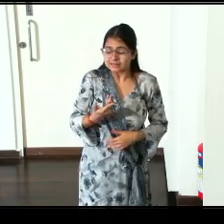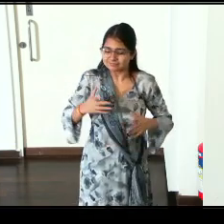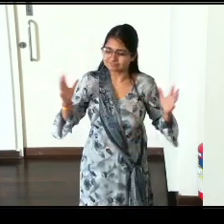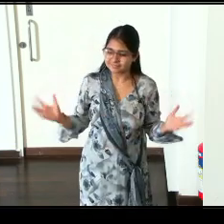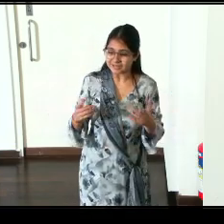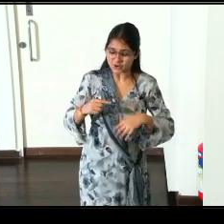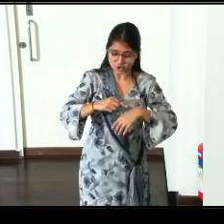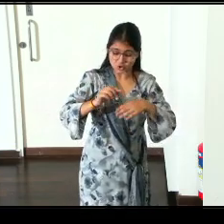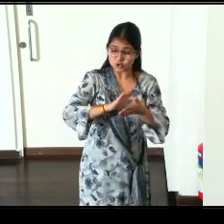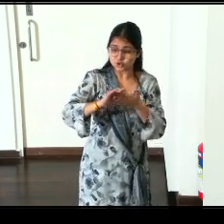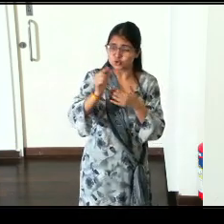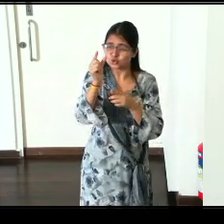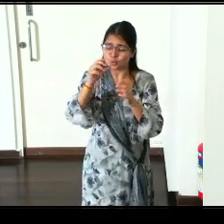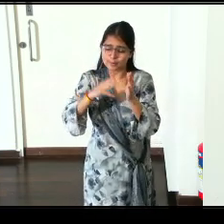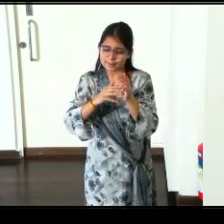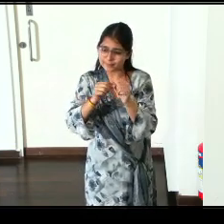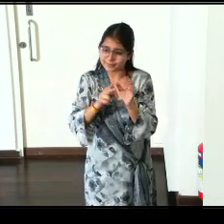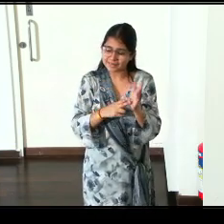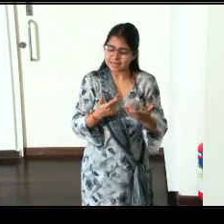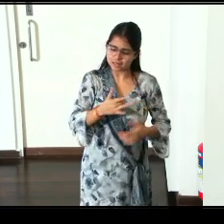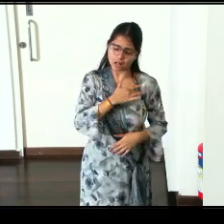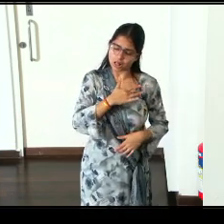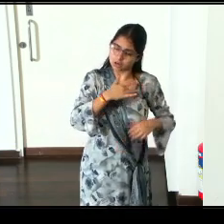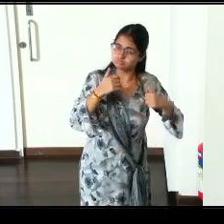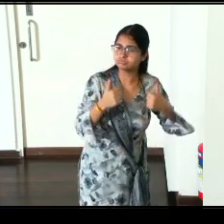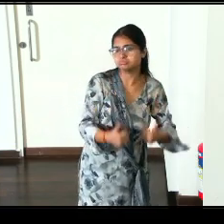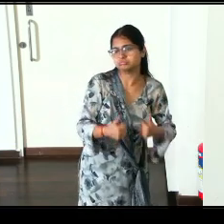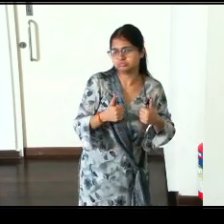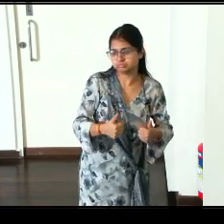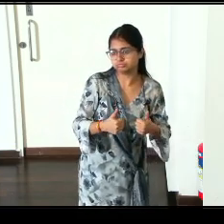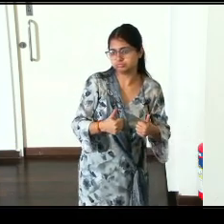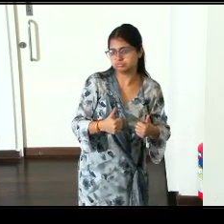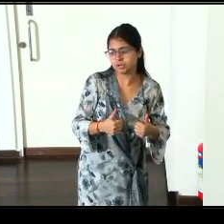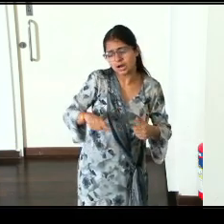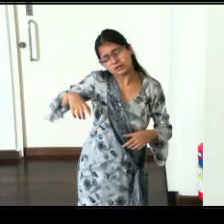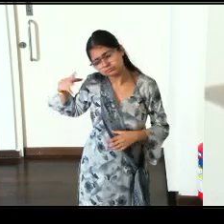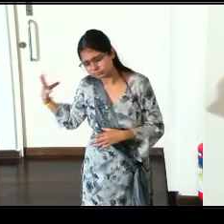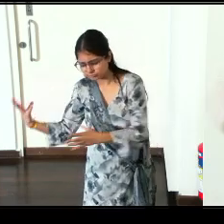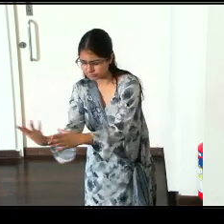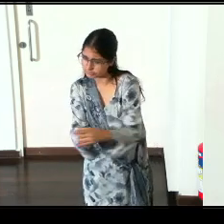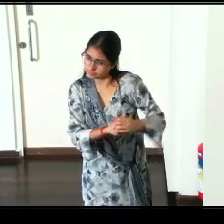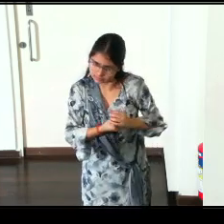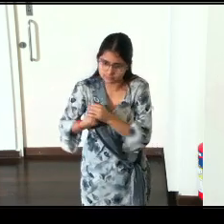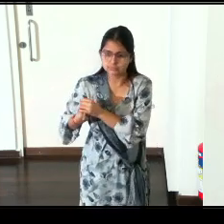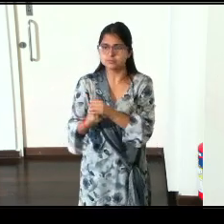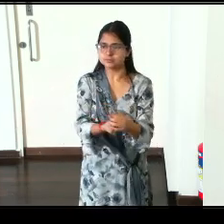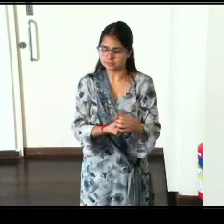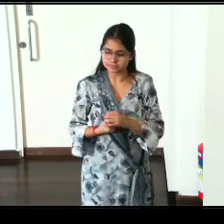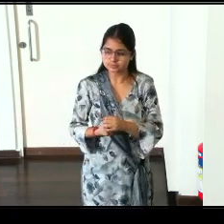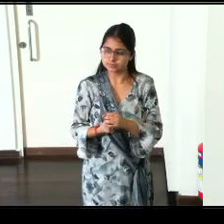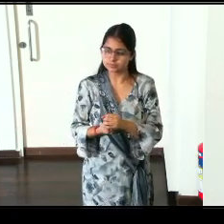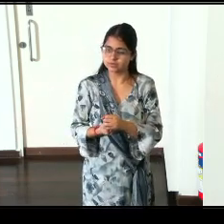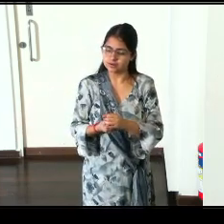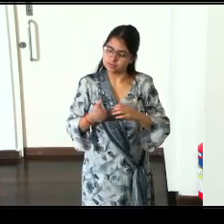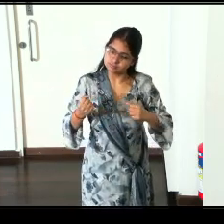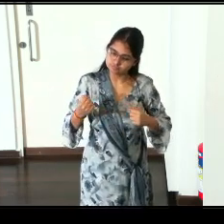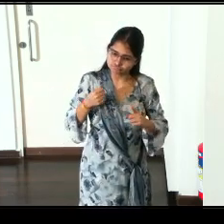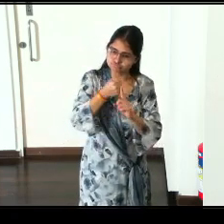the world together. Now, if you look at the Women's Jamaat, the Steps posters, and